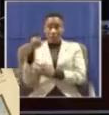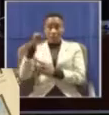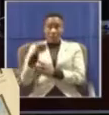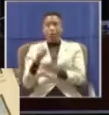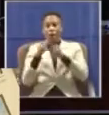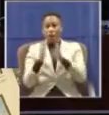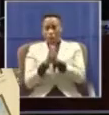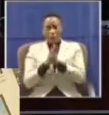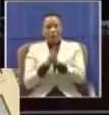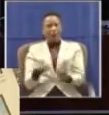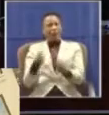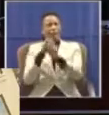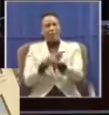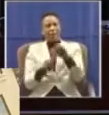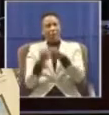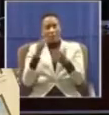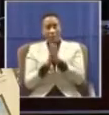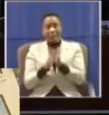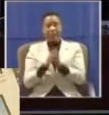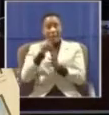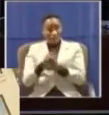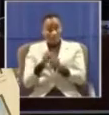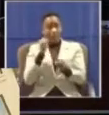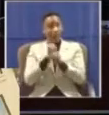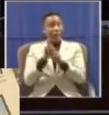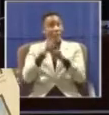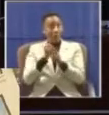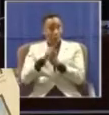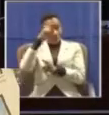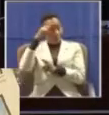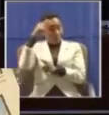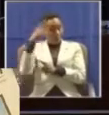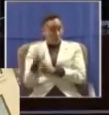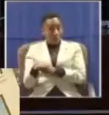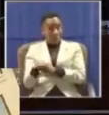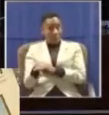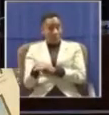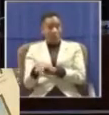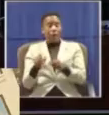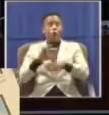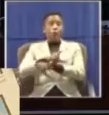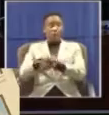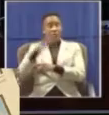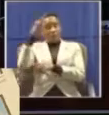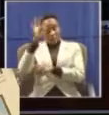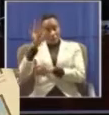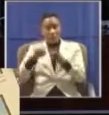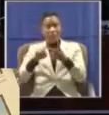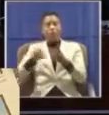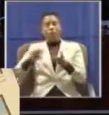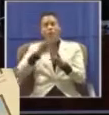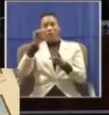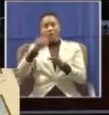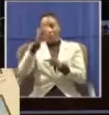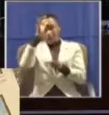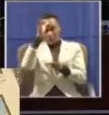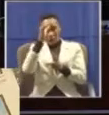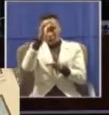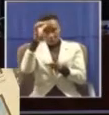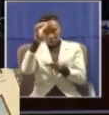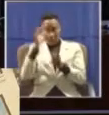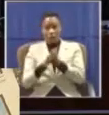accidents attributable to alcohol, stakeholders varying from provincial governments to the South African Catholic Bishops'